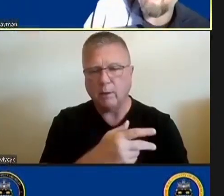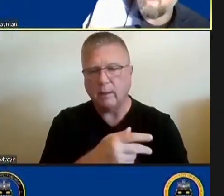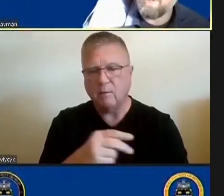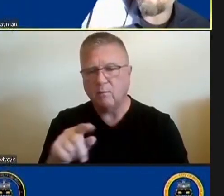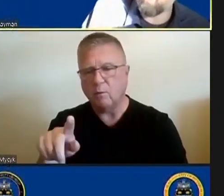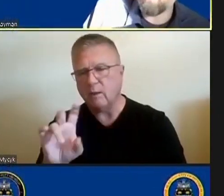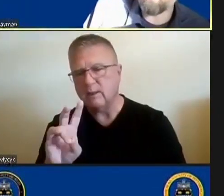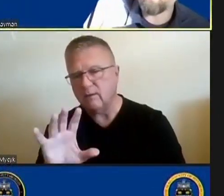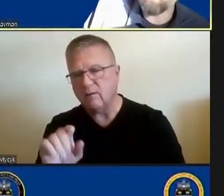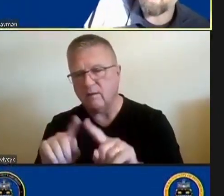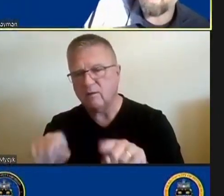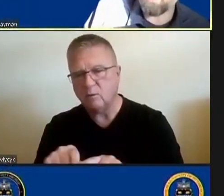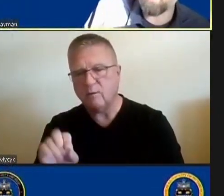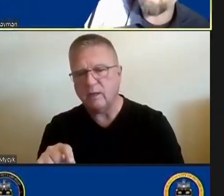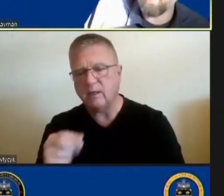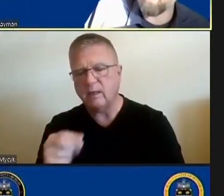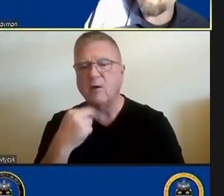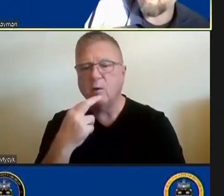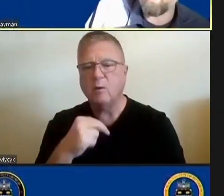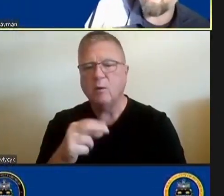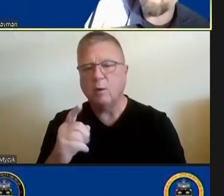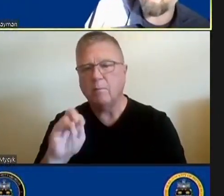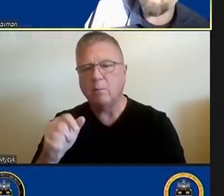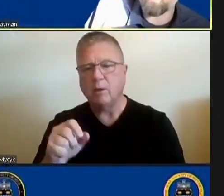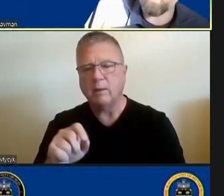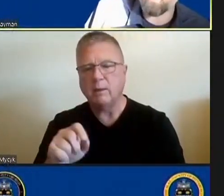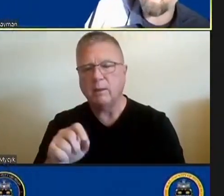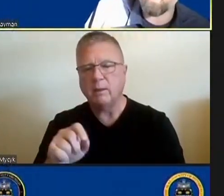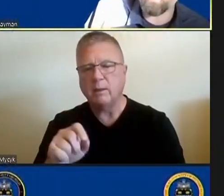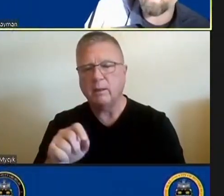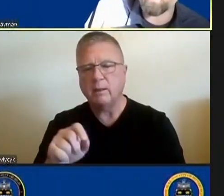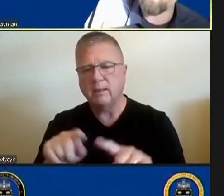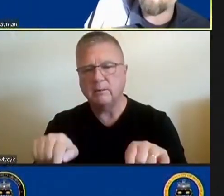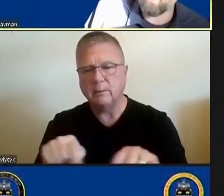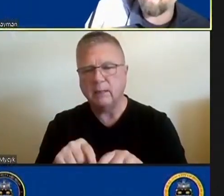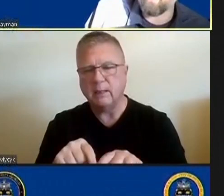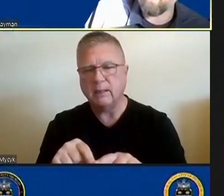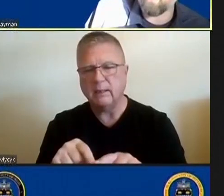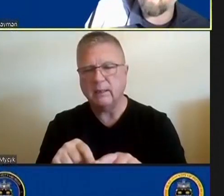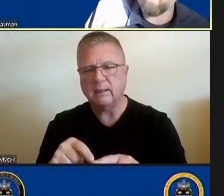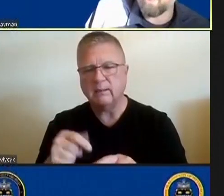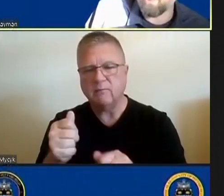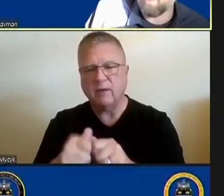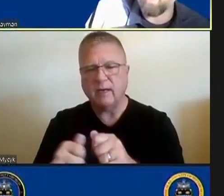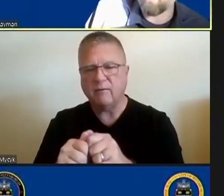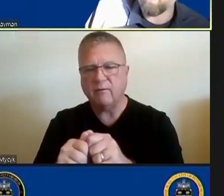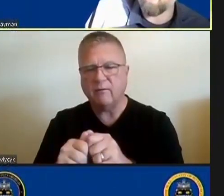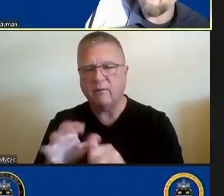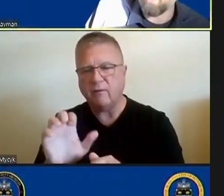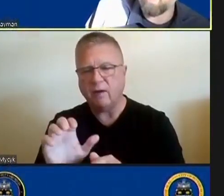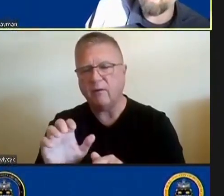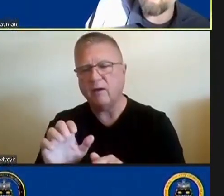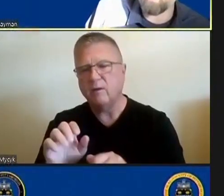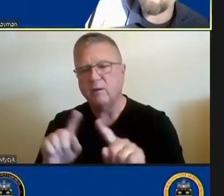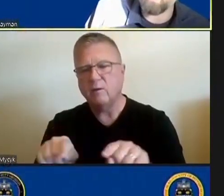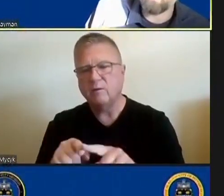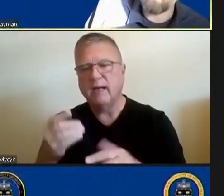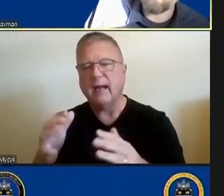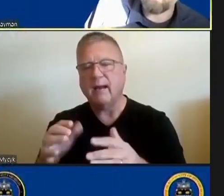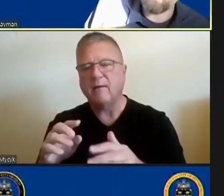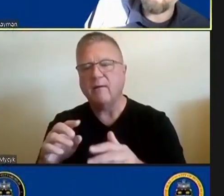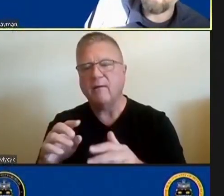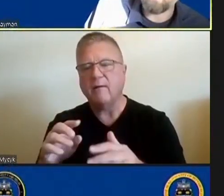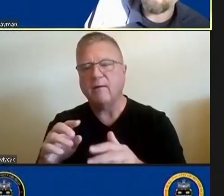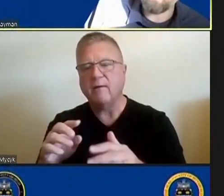parking space per 500 square feet after the first 2,400 square feet. And that's a common standard within our code. Next slide.